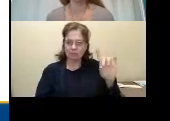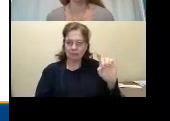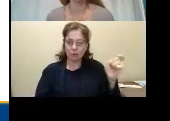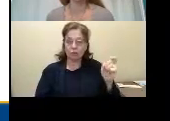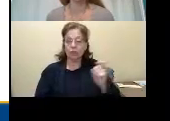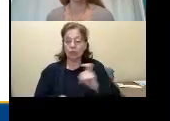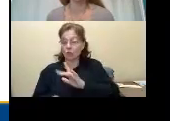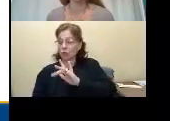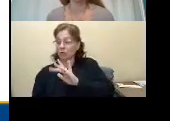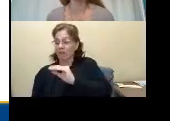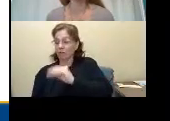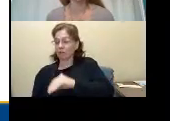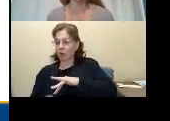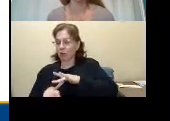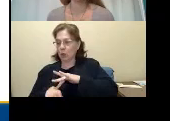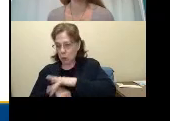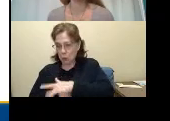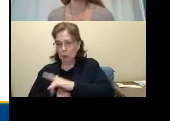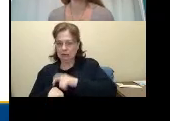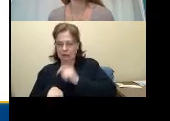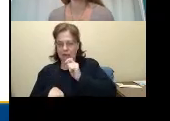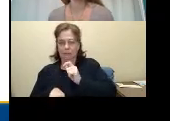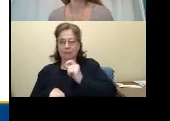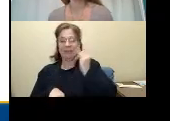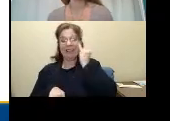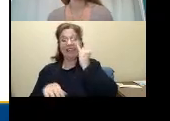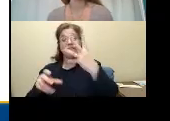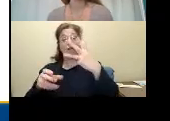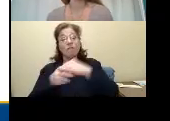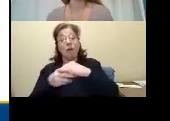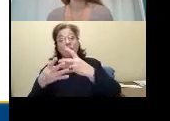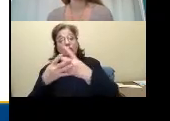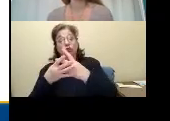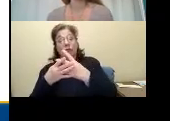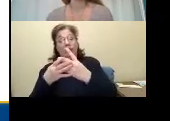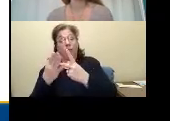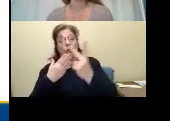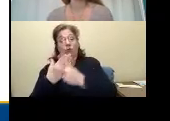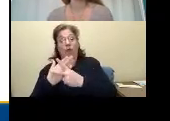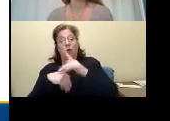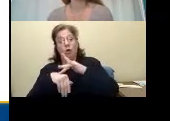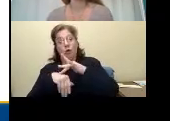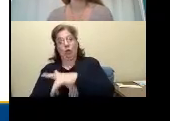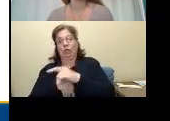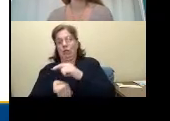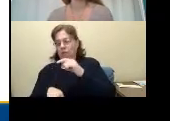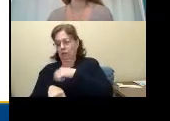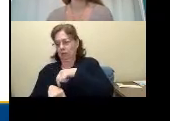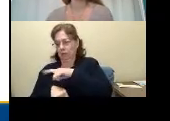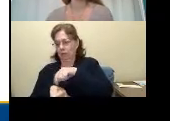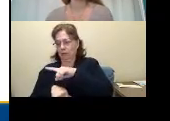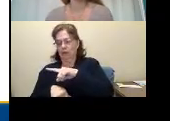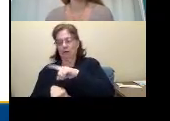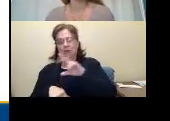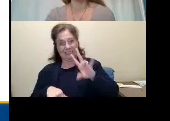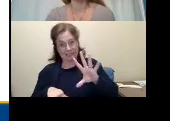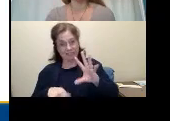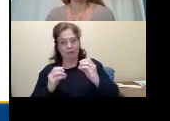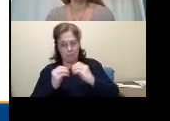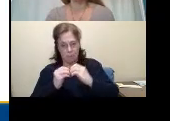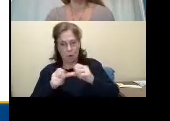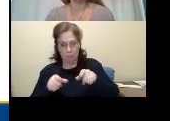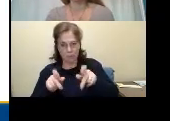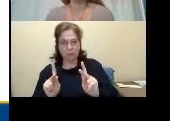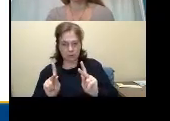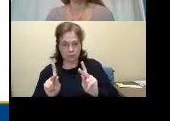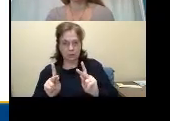cancer diagnosis. When you participate in lung screening programs, those patients, those numbers are flipped. You have 75% chance of getting an early